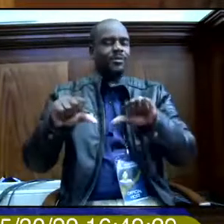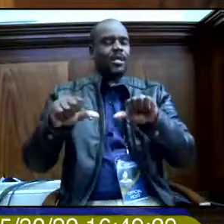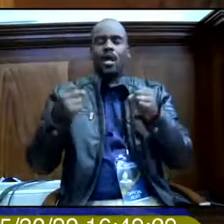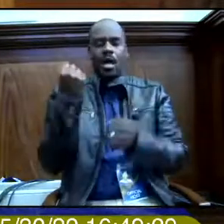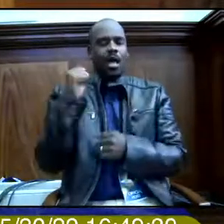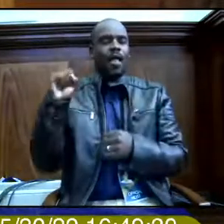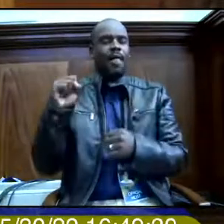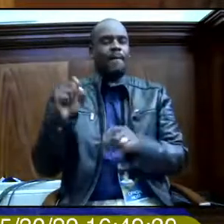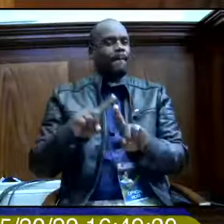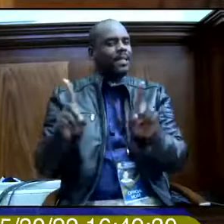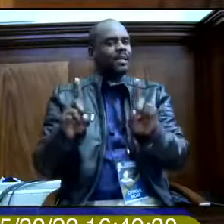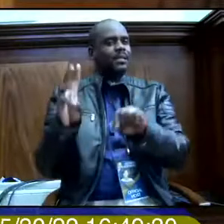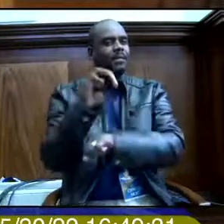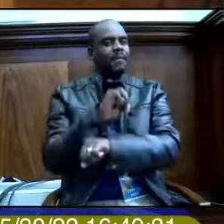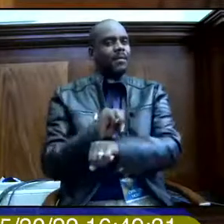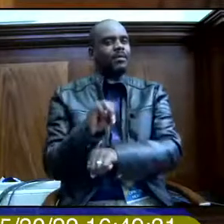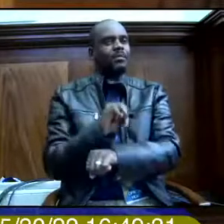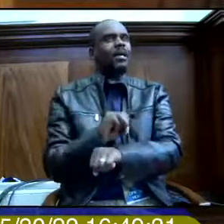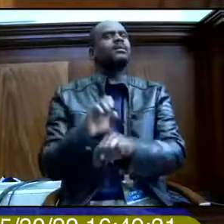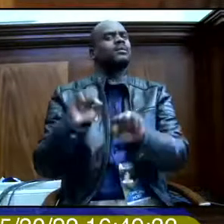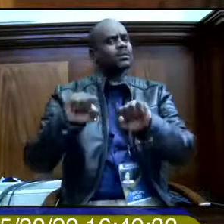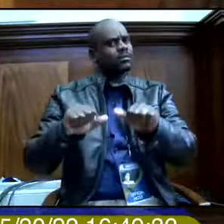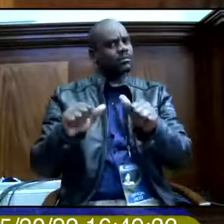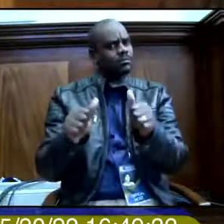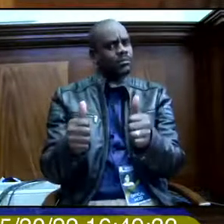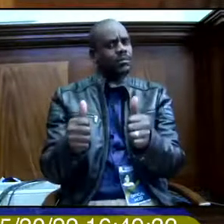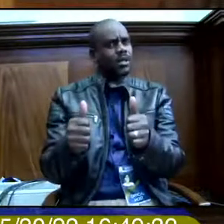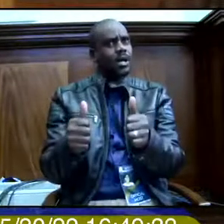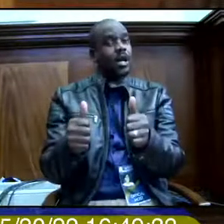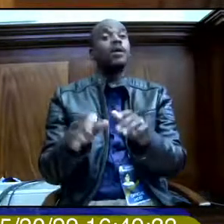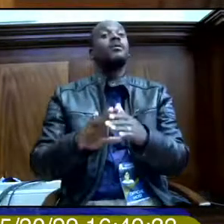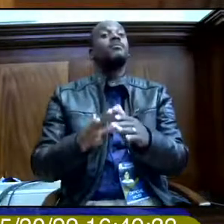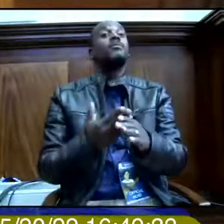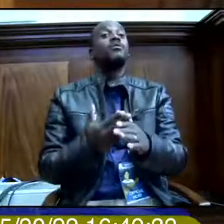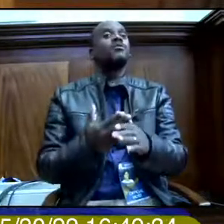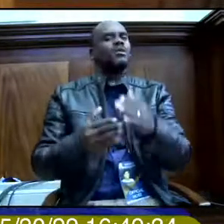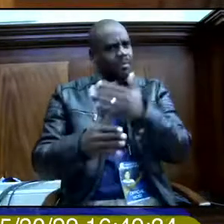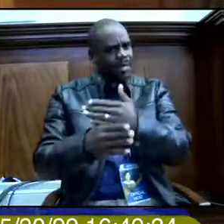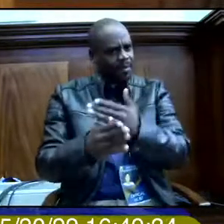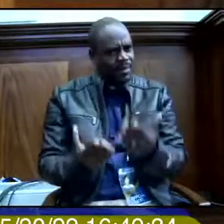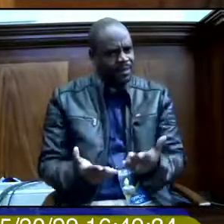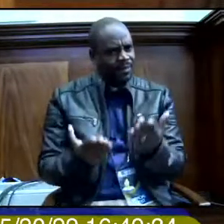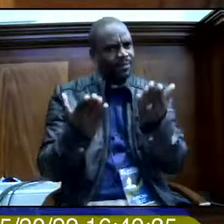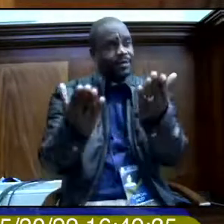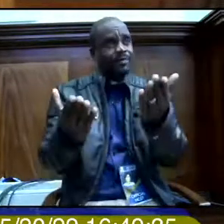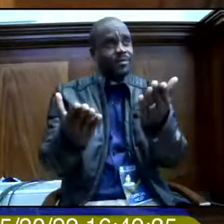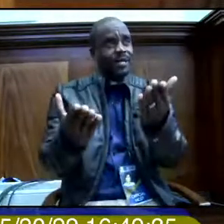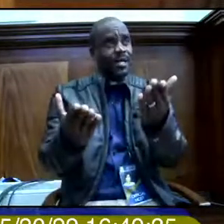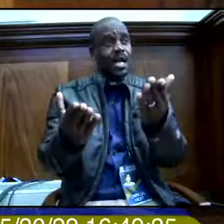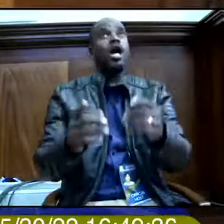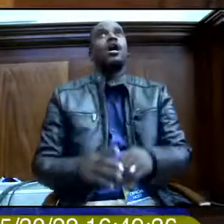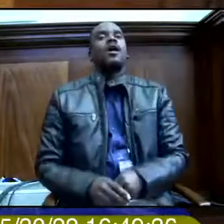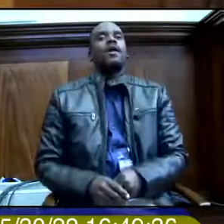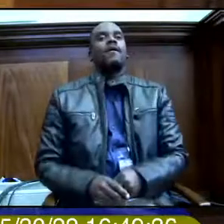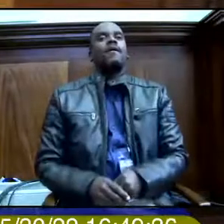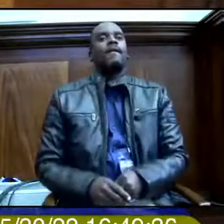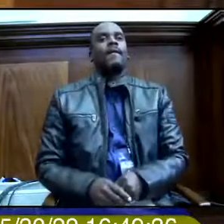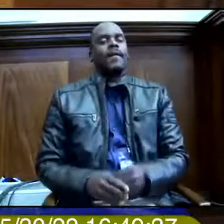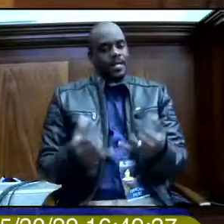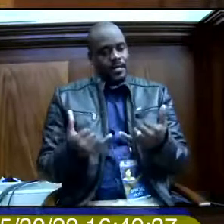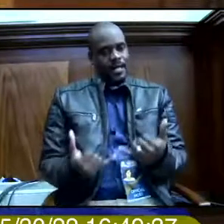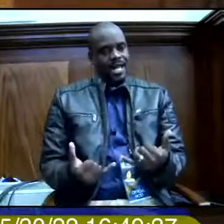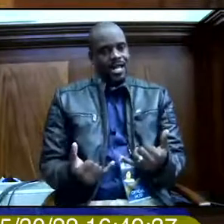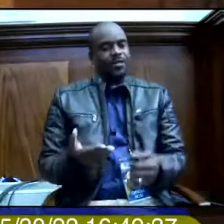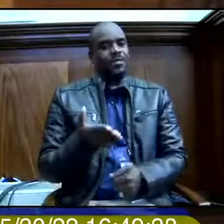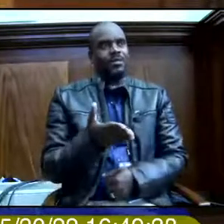municipalities are at the coal face of of service delivery so when you hear the things that were presented here it